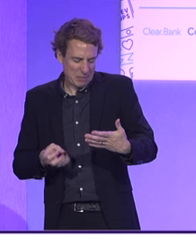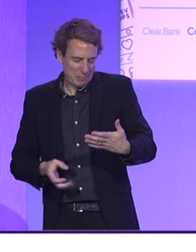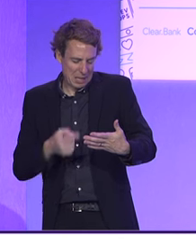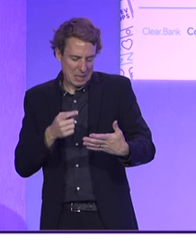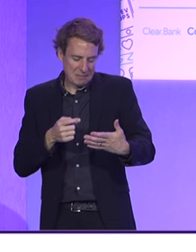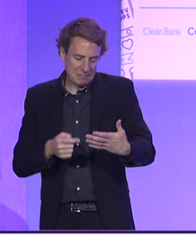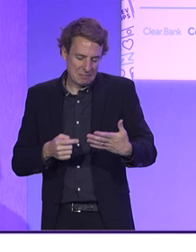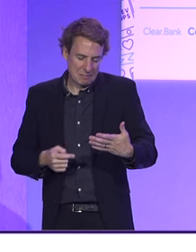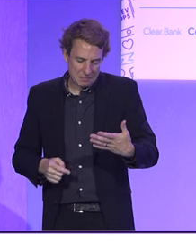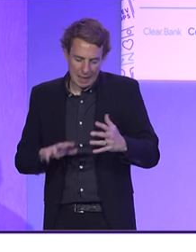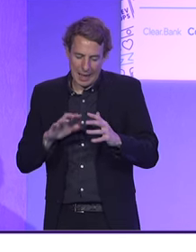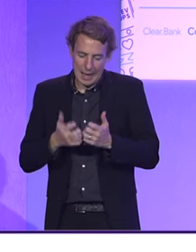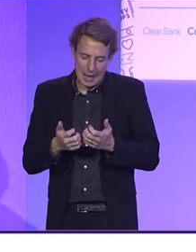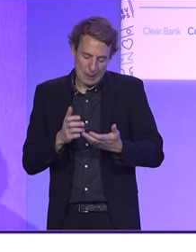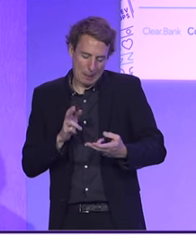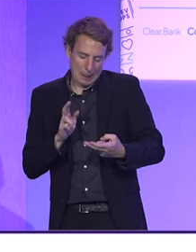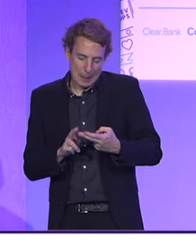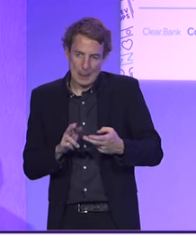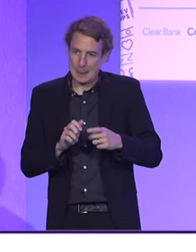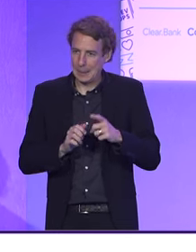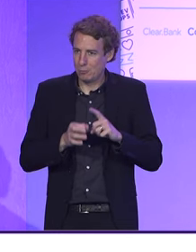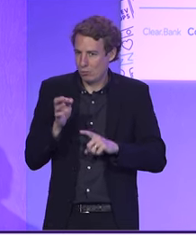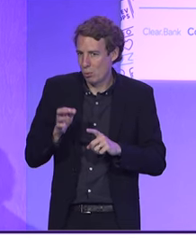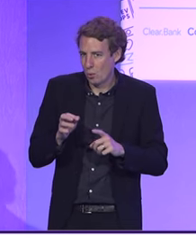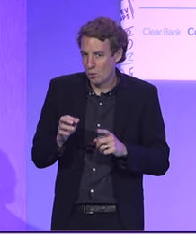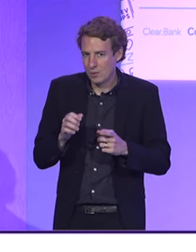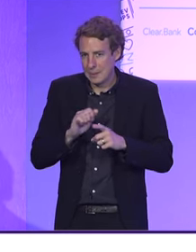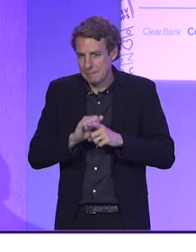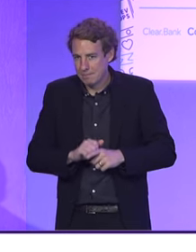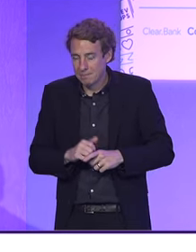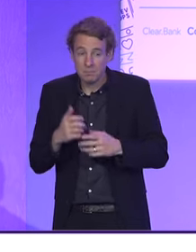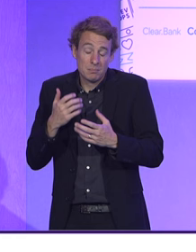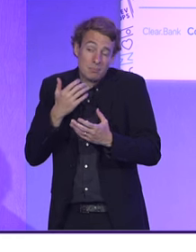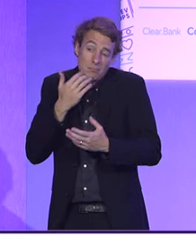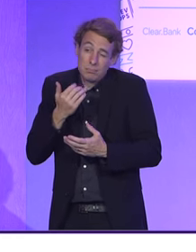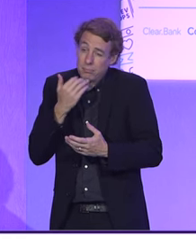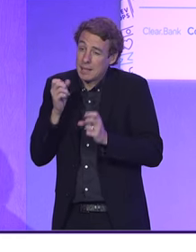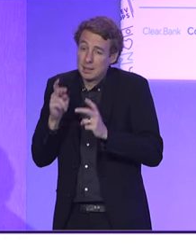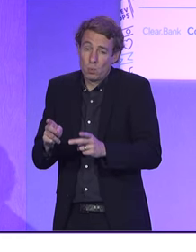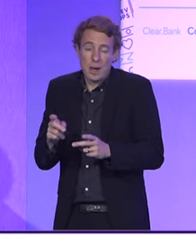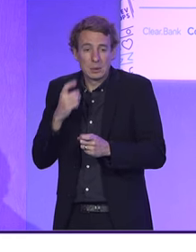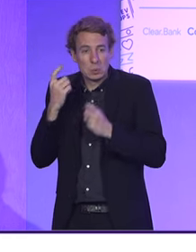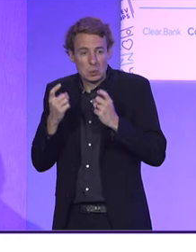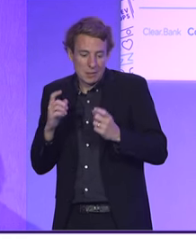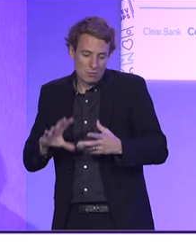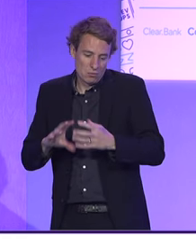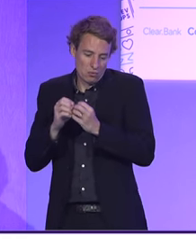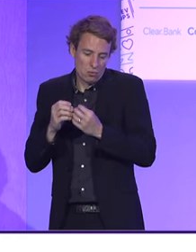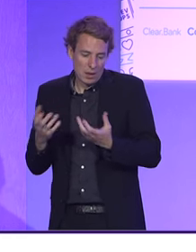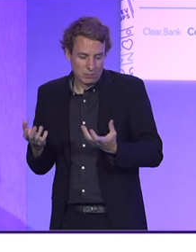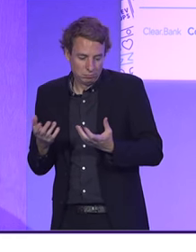how can I improve, okay? And we have plenty of ways to reduce costs, for example,